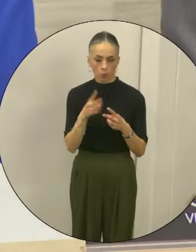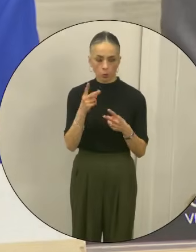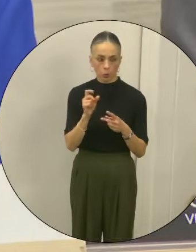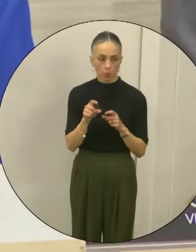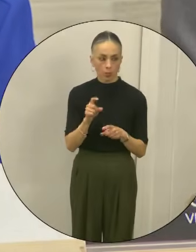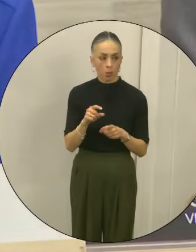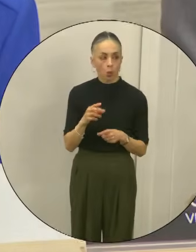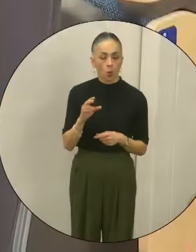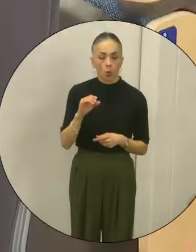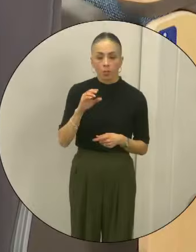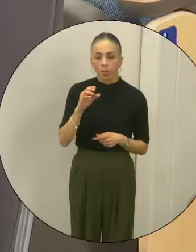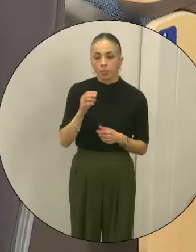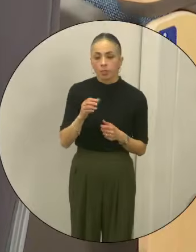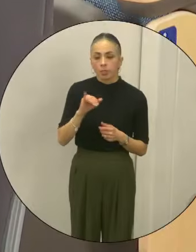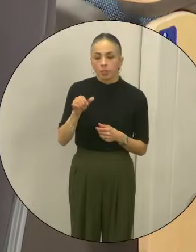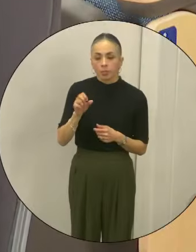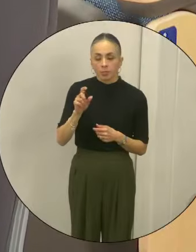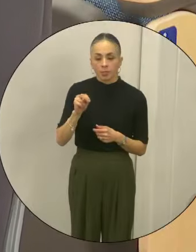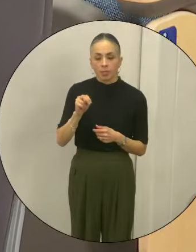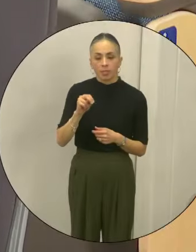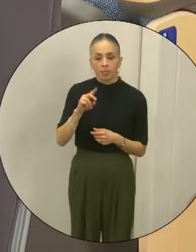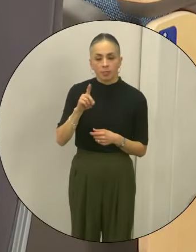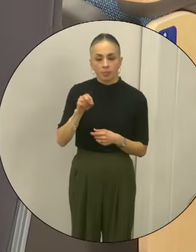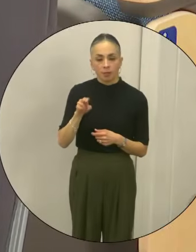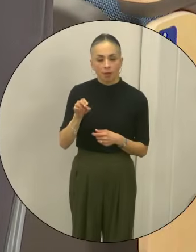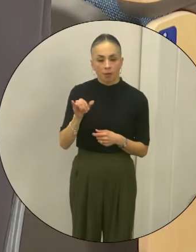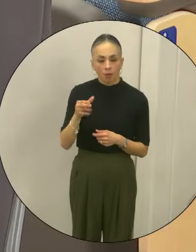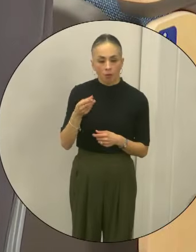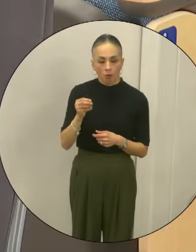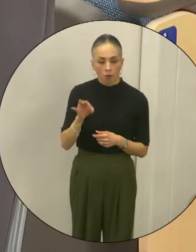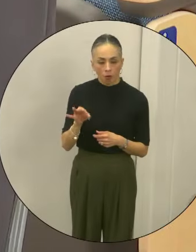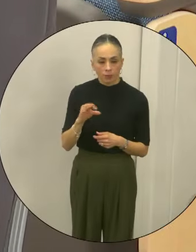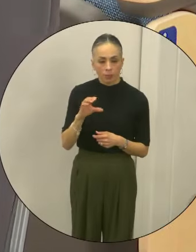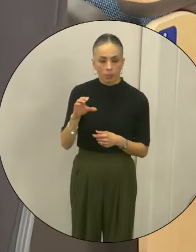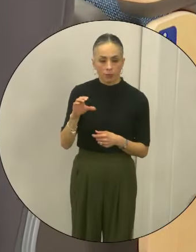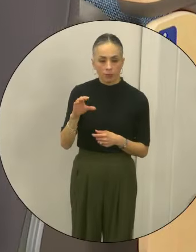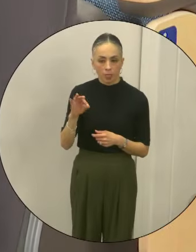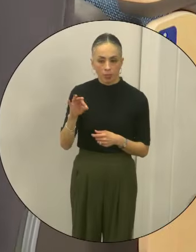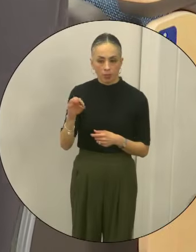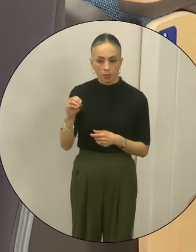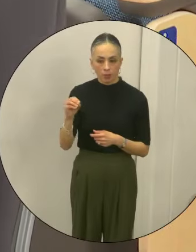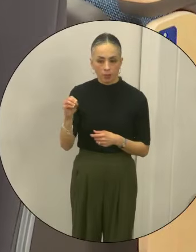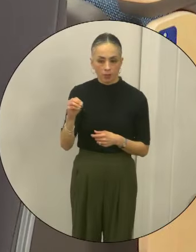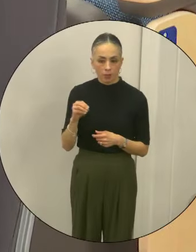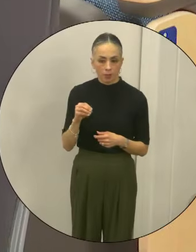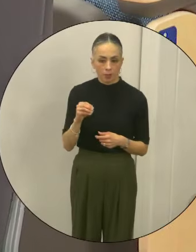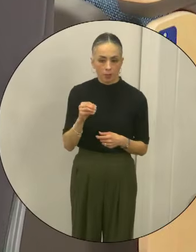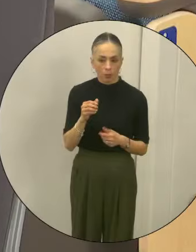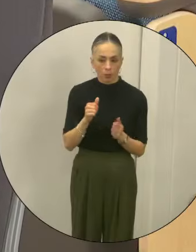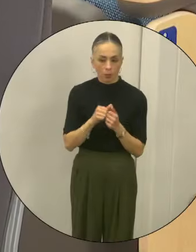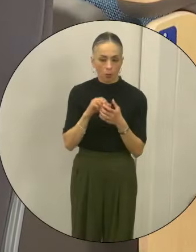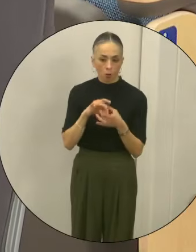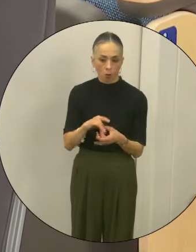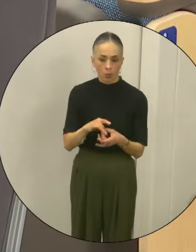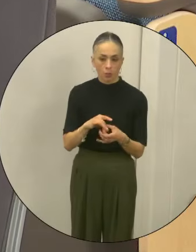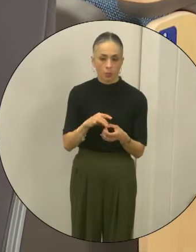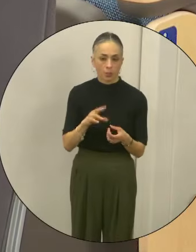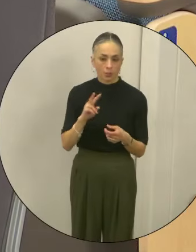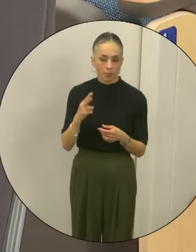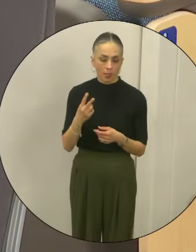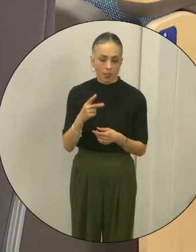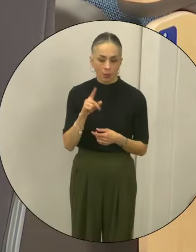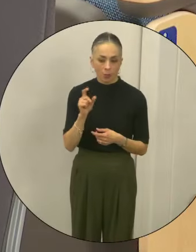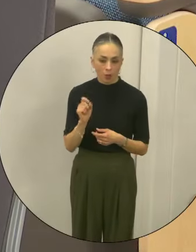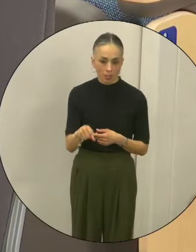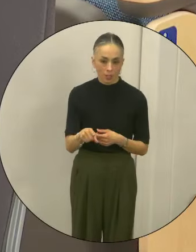Justin Dayhoff, Chief Financial Officer. For the record, Madam President, Trustees, Superintendent Ebert. With regard to the second